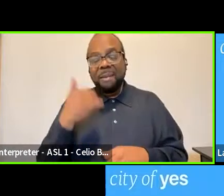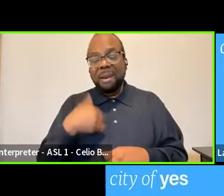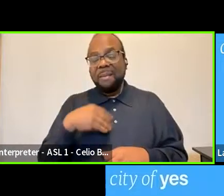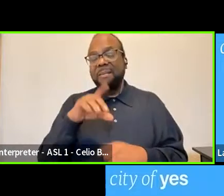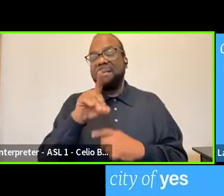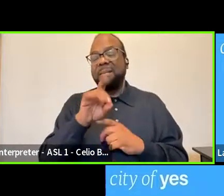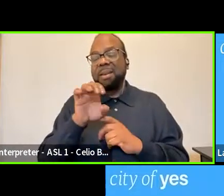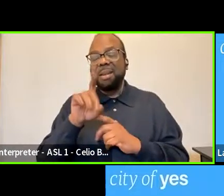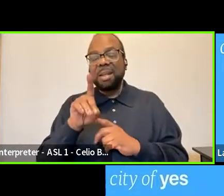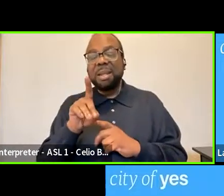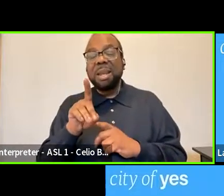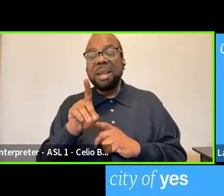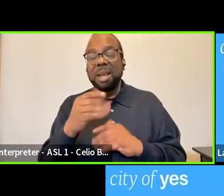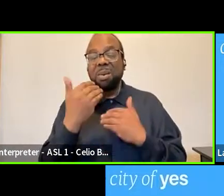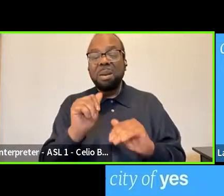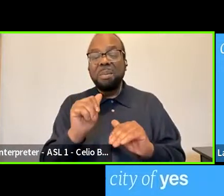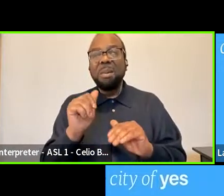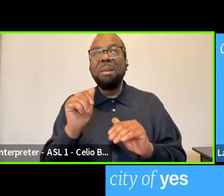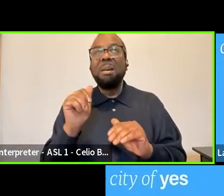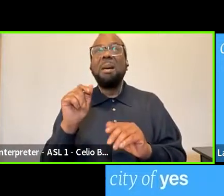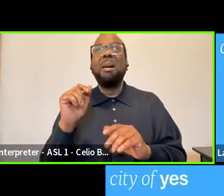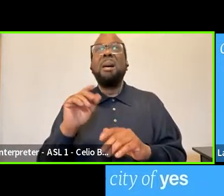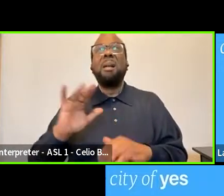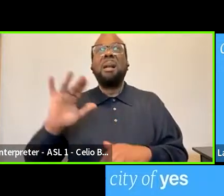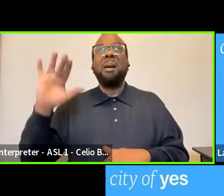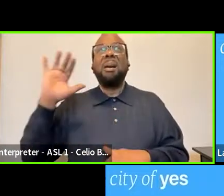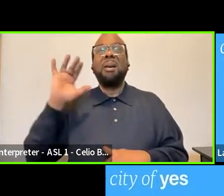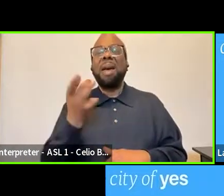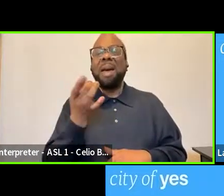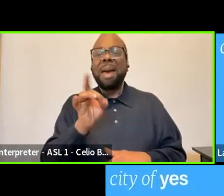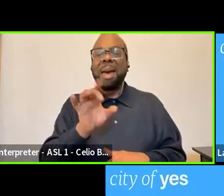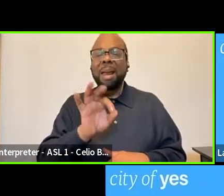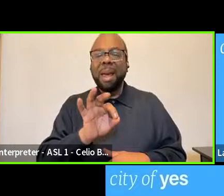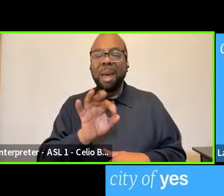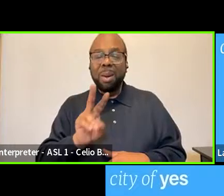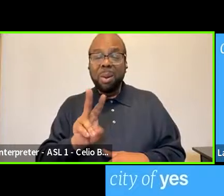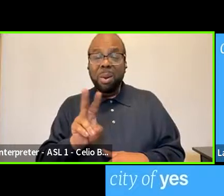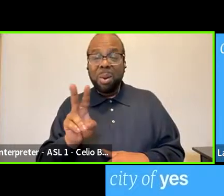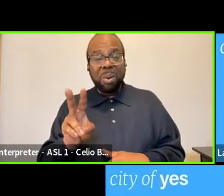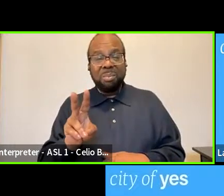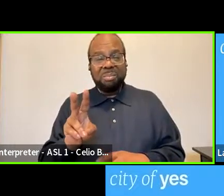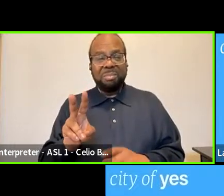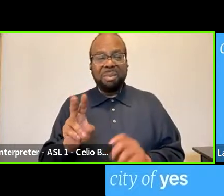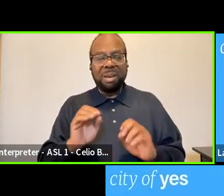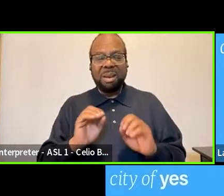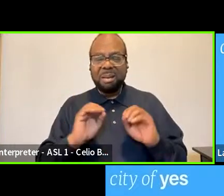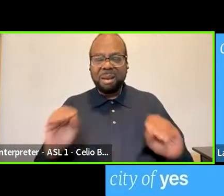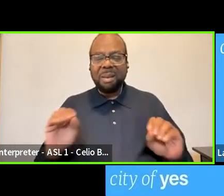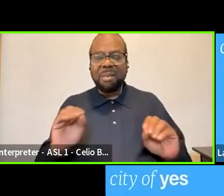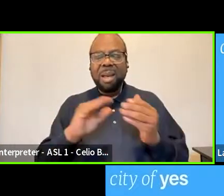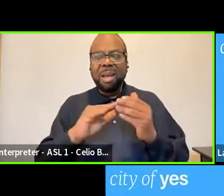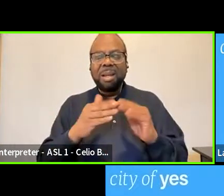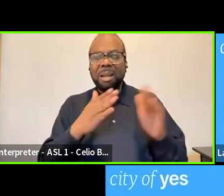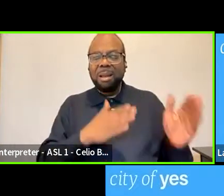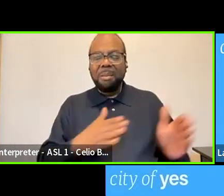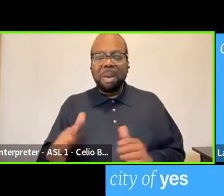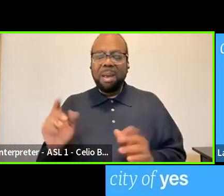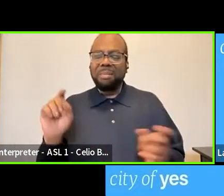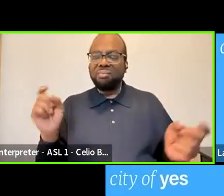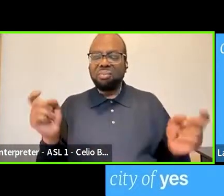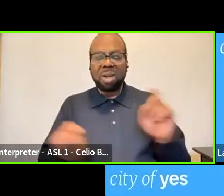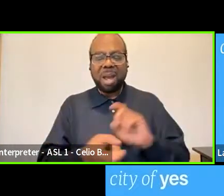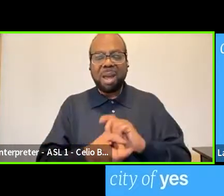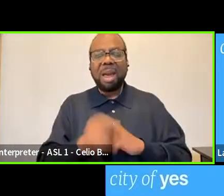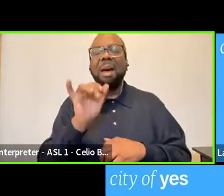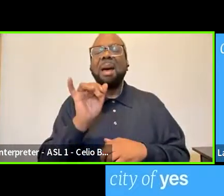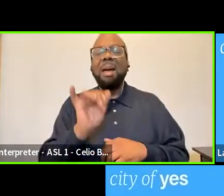1892 or whatever that says it's restricted to single family only, there's nothing that city planning would be able to do about that. And